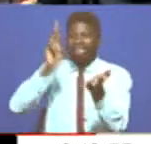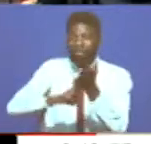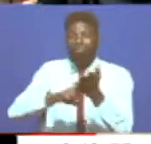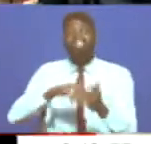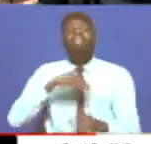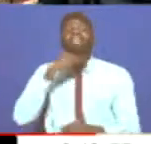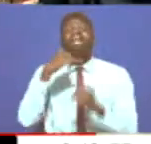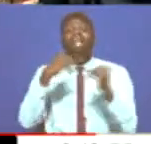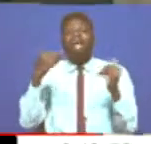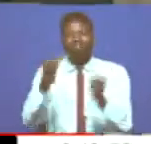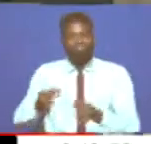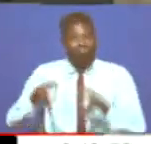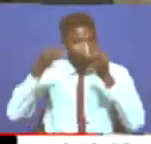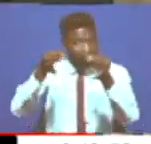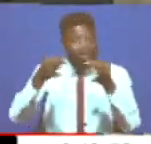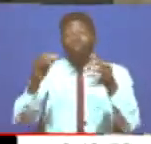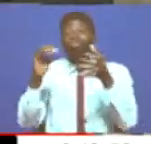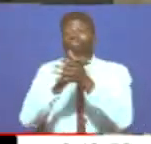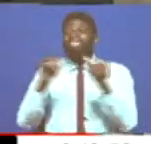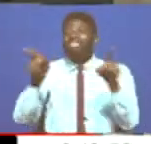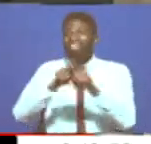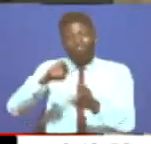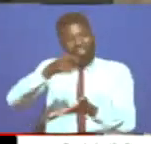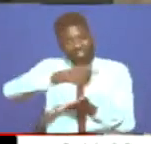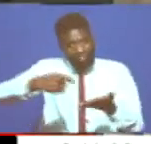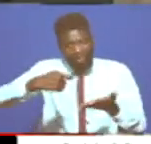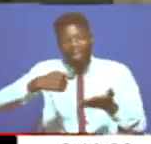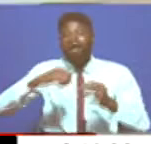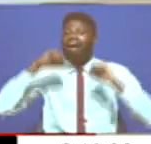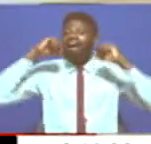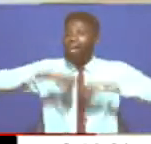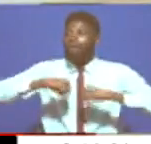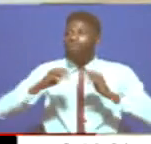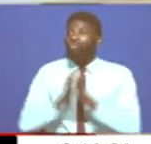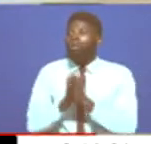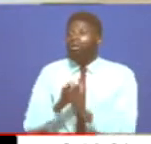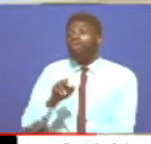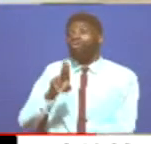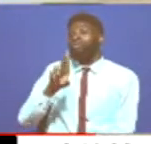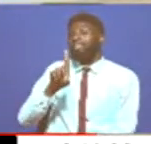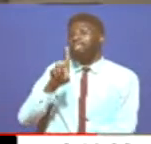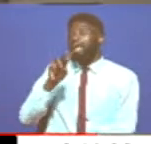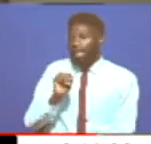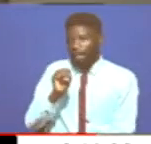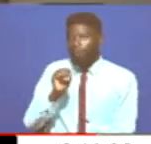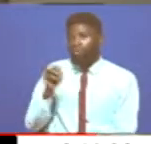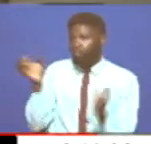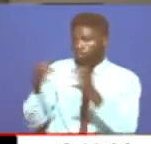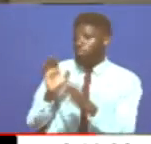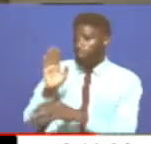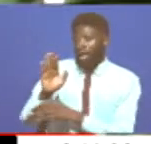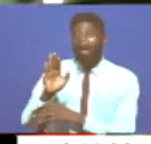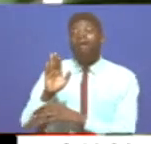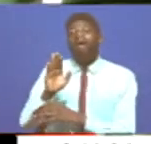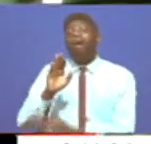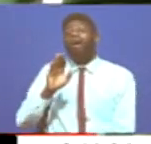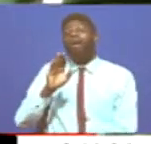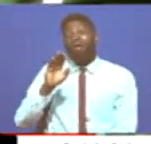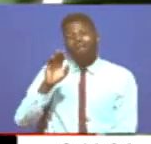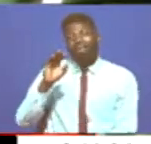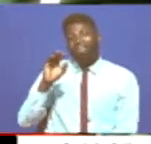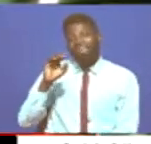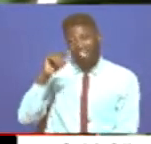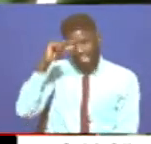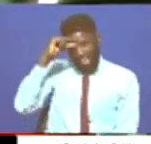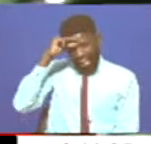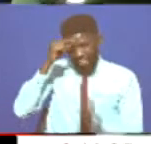Jubilee Party has also signed a collaboration agreement with the UDM Party, led by Mandera Governor Arora. We had a